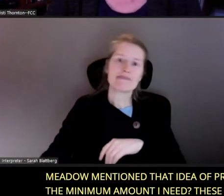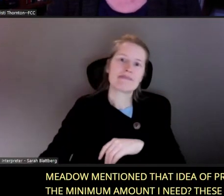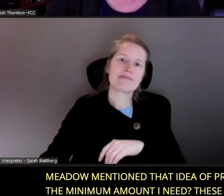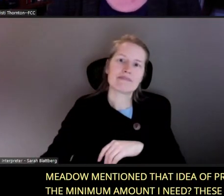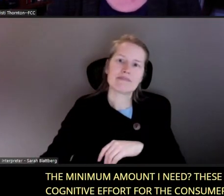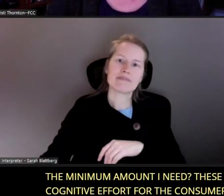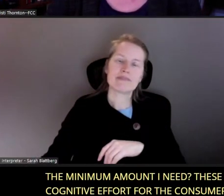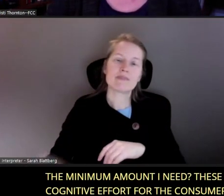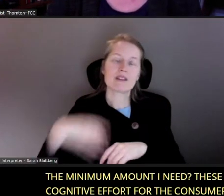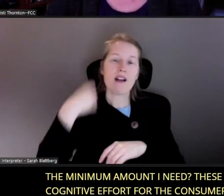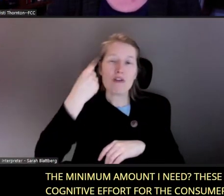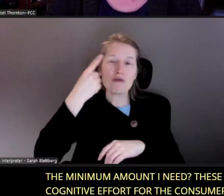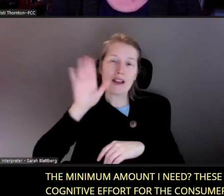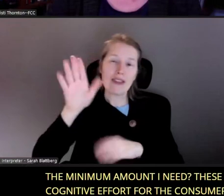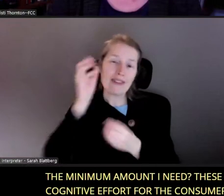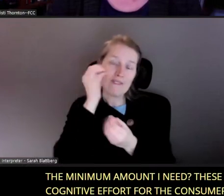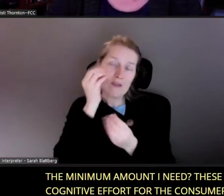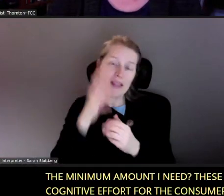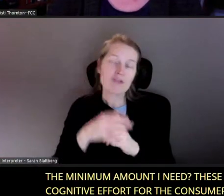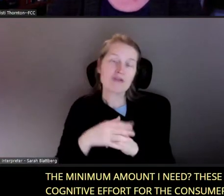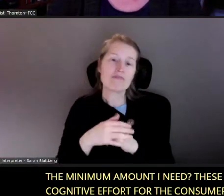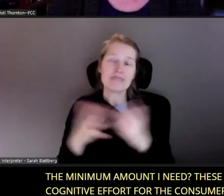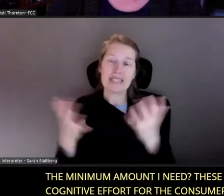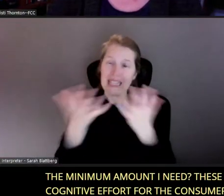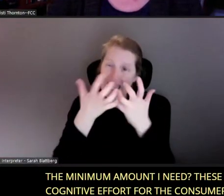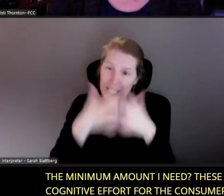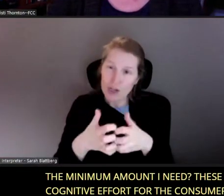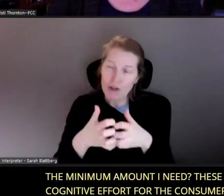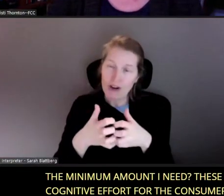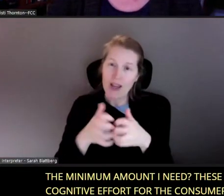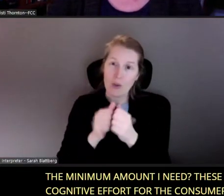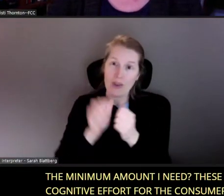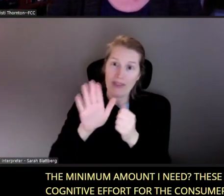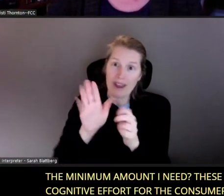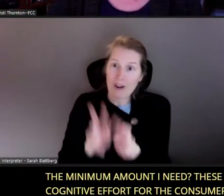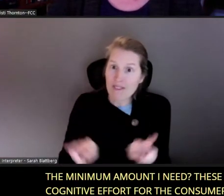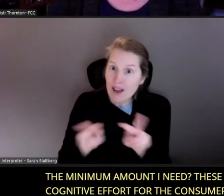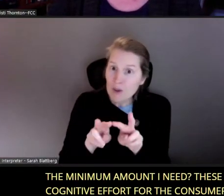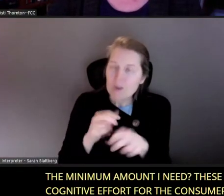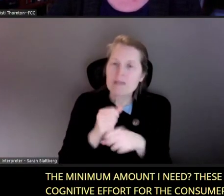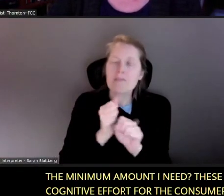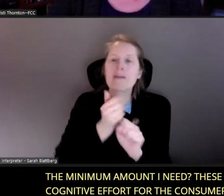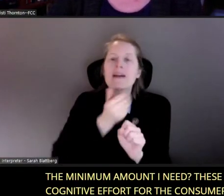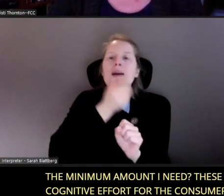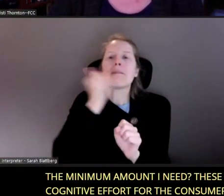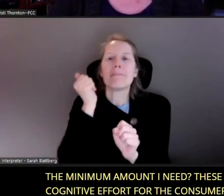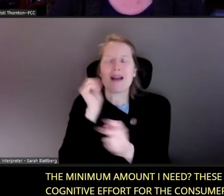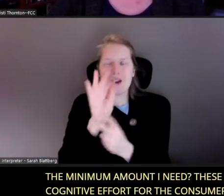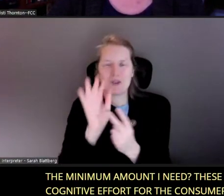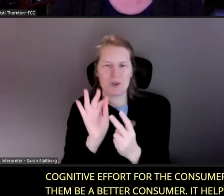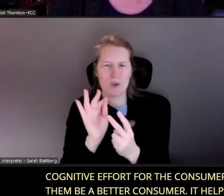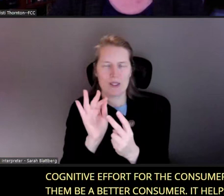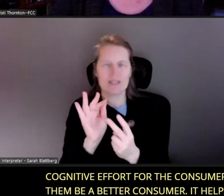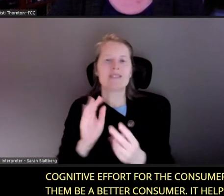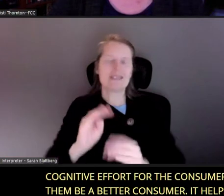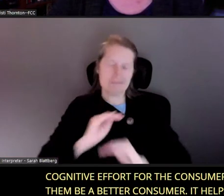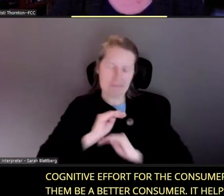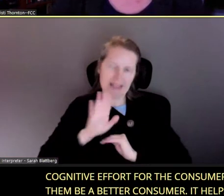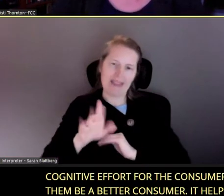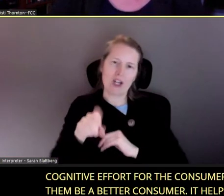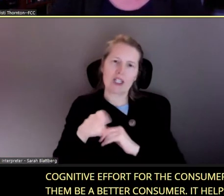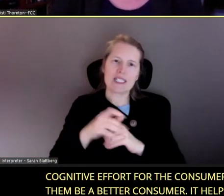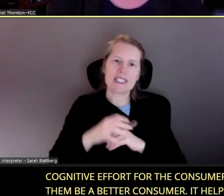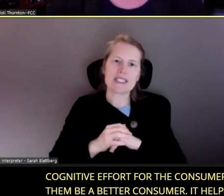understand the information, integrate it with their own values and make a better choice that helps them meet their own needs.